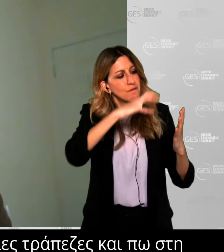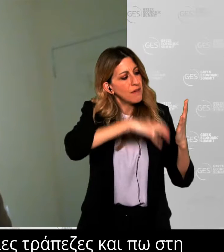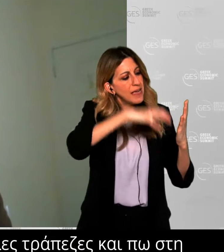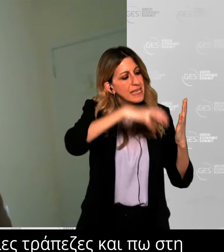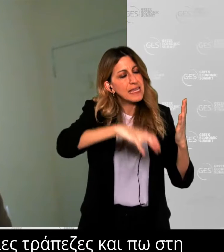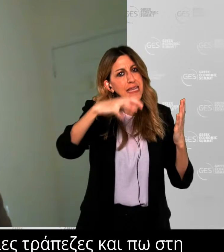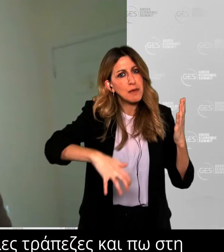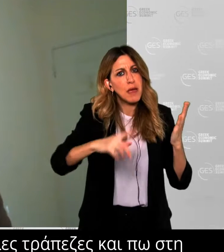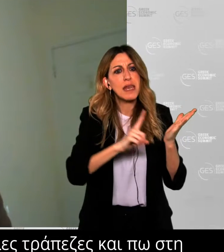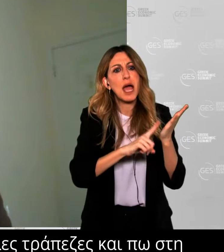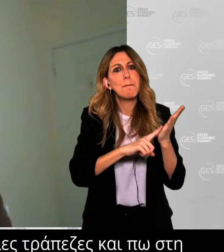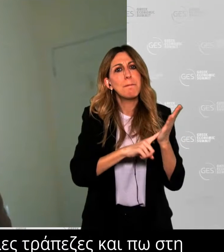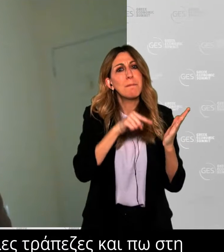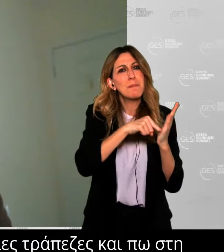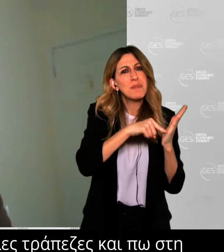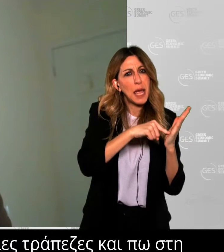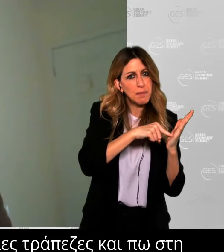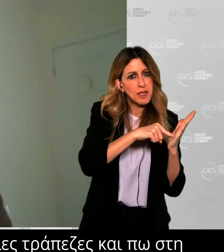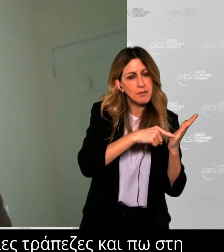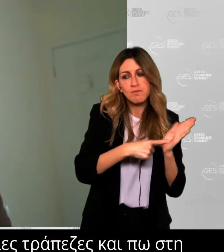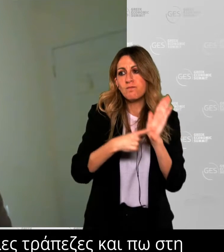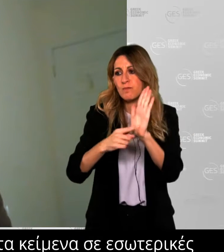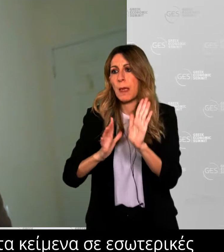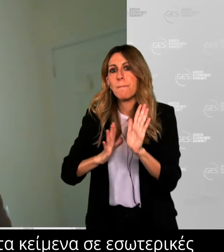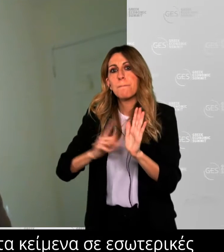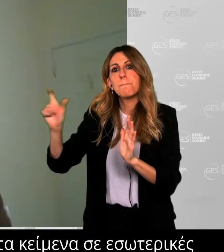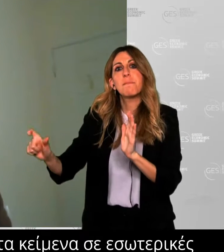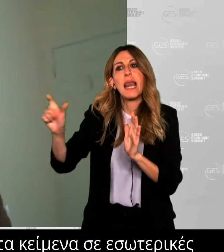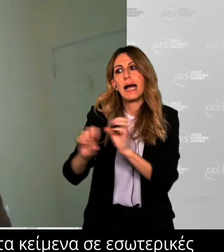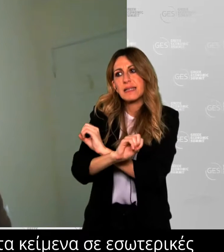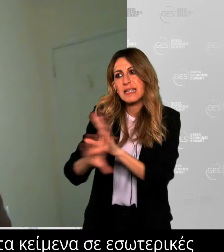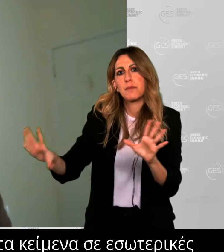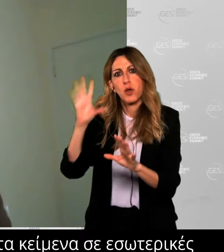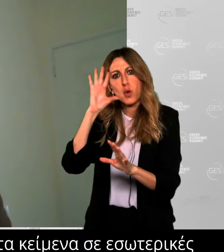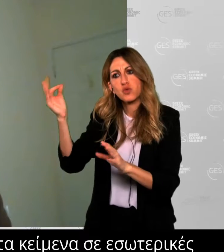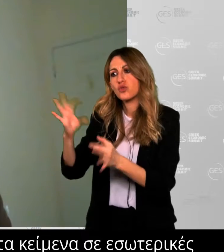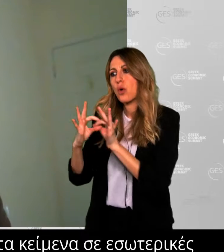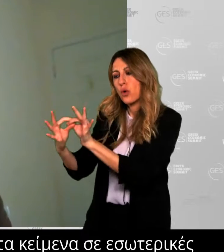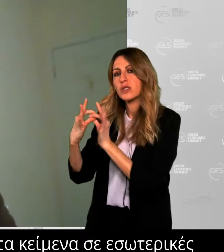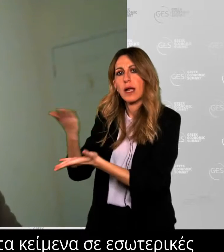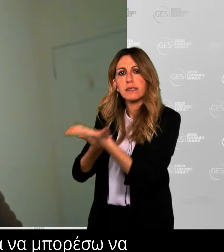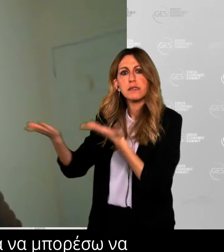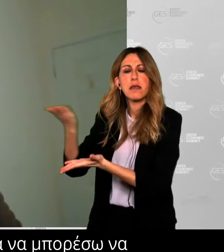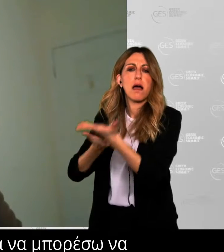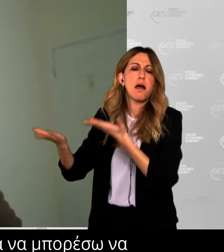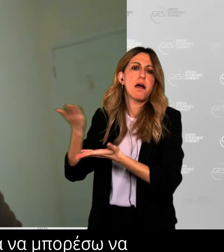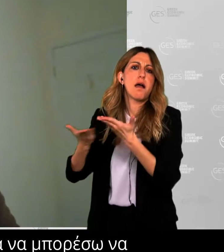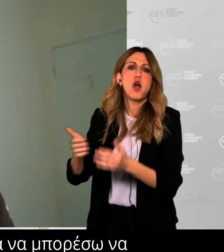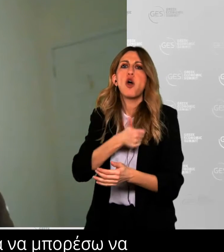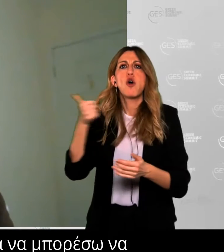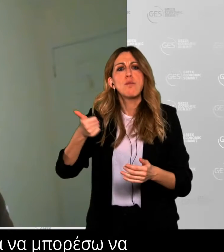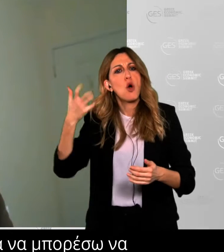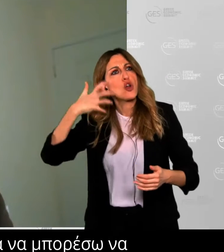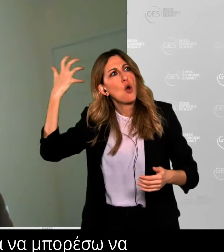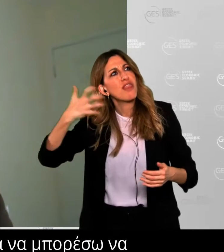Baringa, to be able to take those to the next step in terms of execution, because the strategies and business models of every bank are different. And then